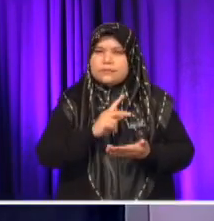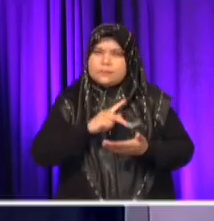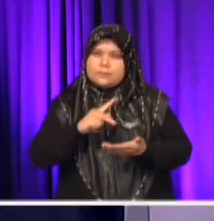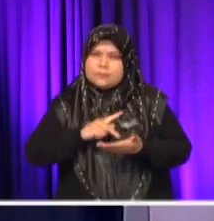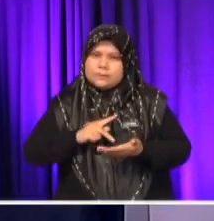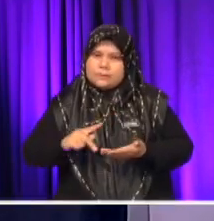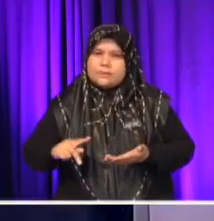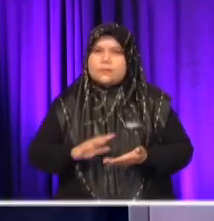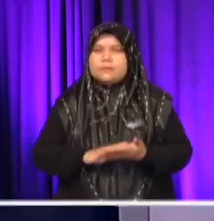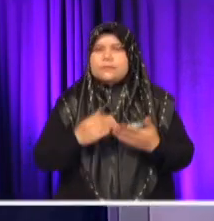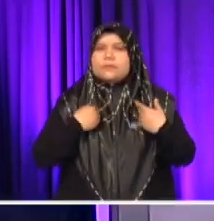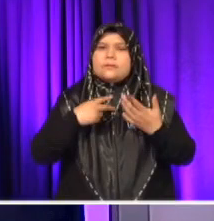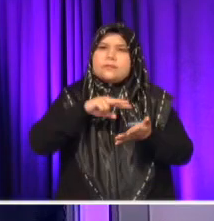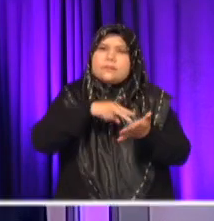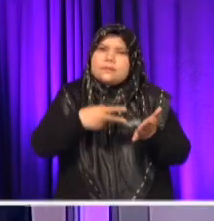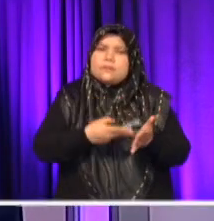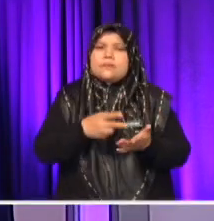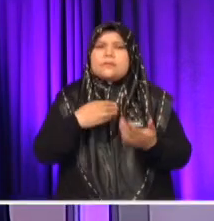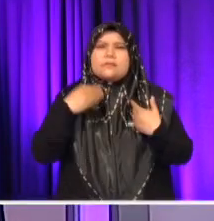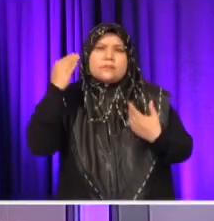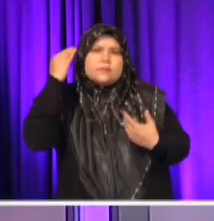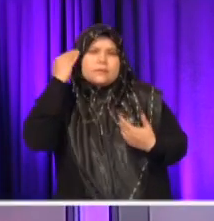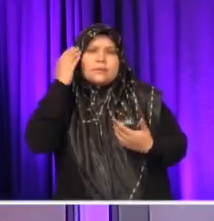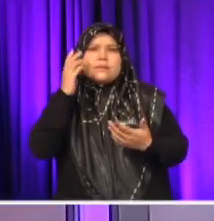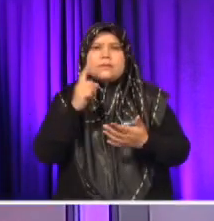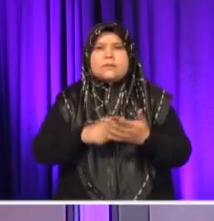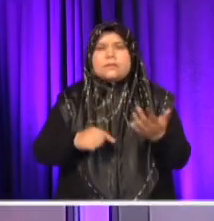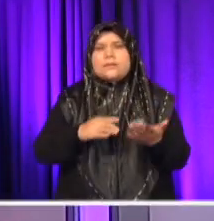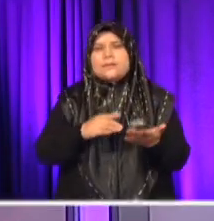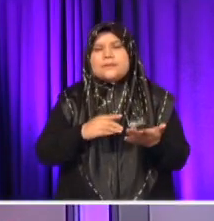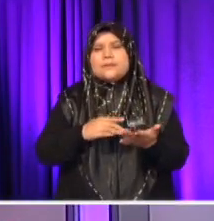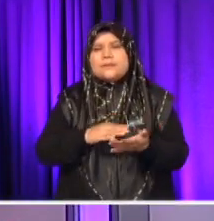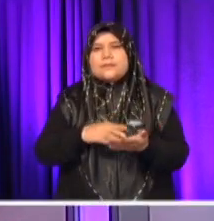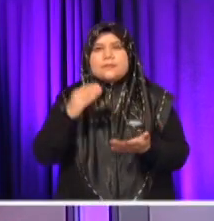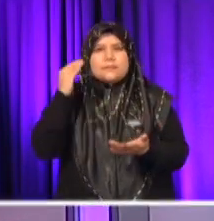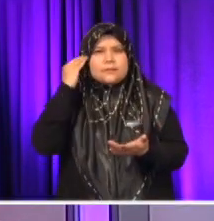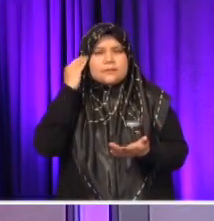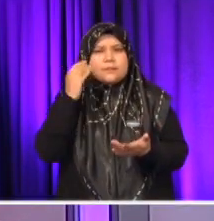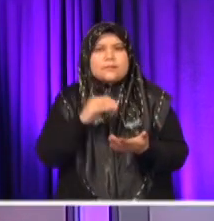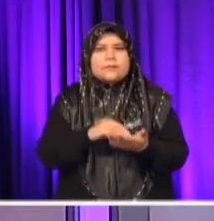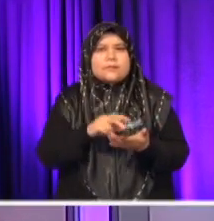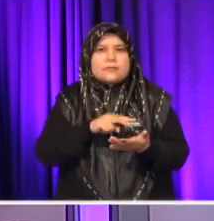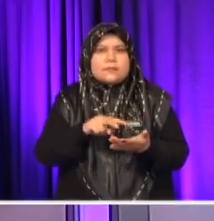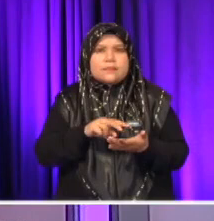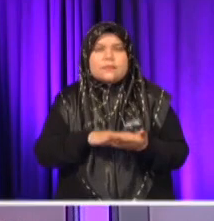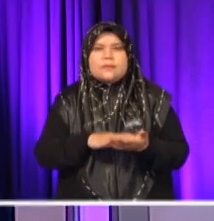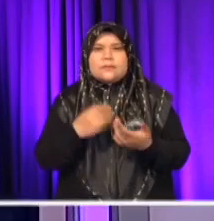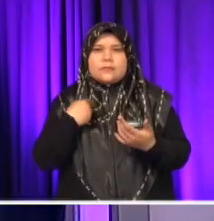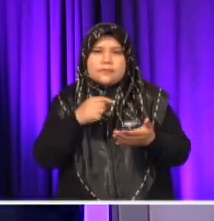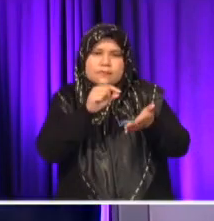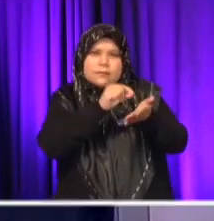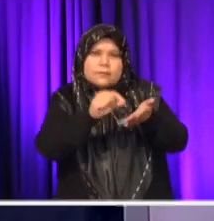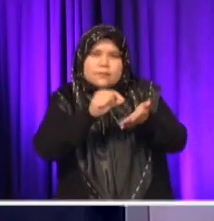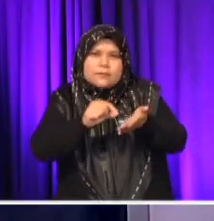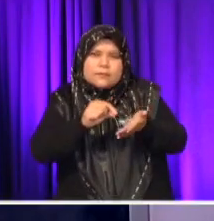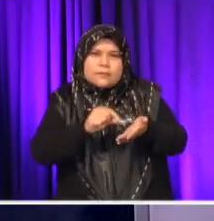guess the meaning of unfamiliar words. How do they guess the meaning of unfamiliar words? The clues are given in the text. All right.